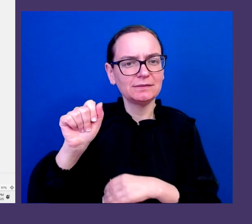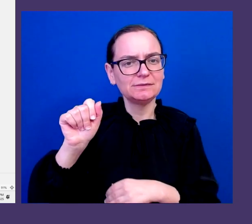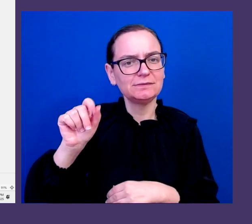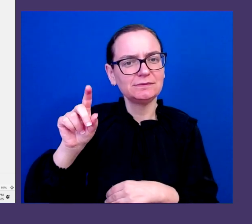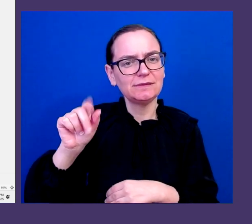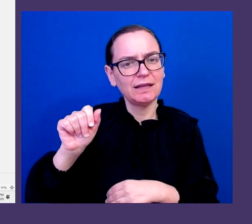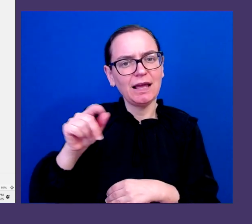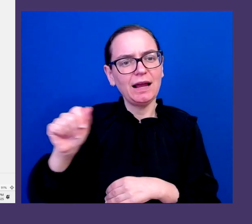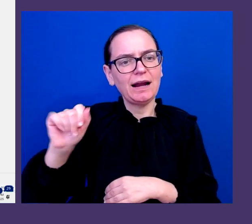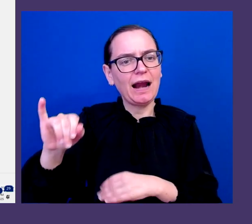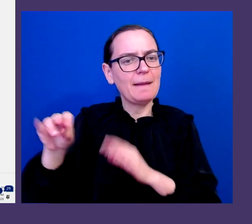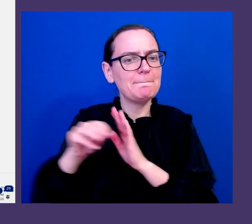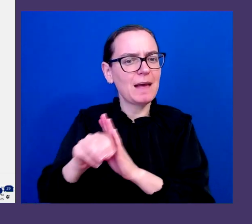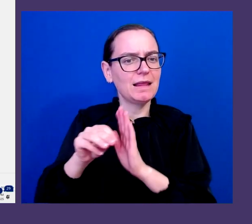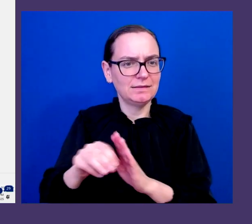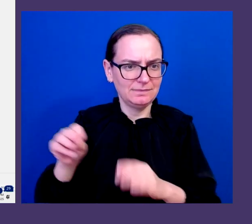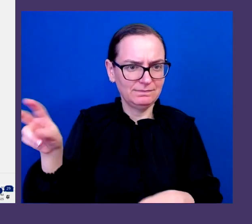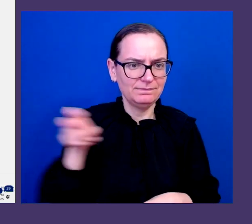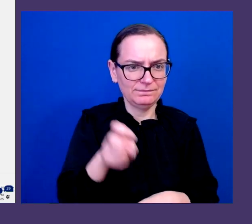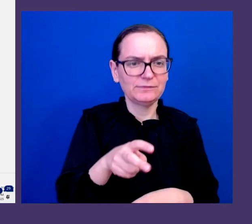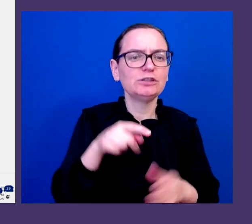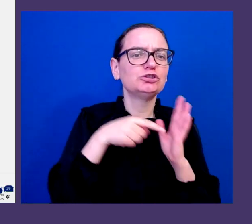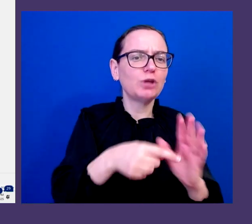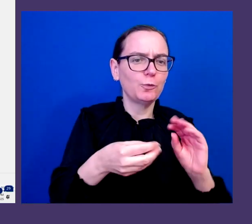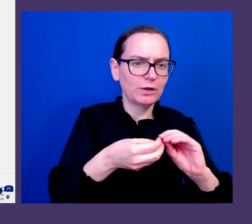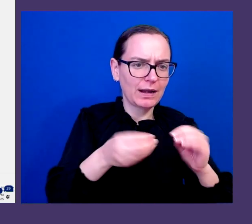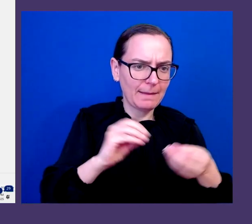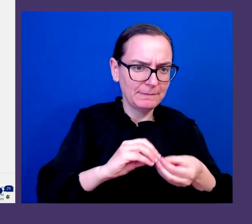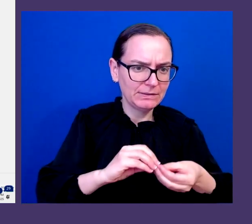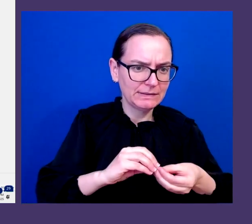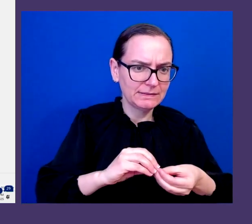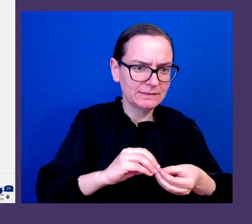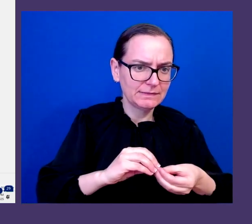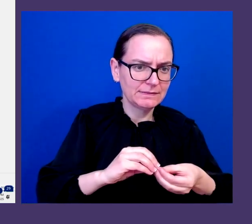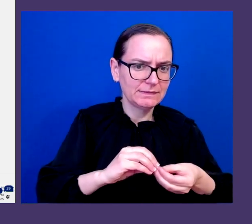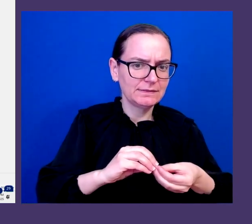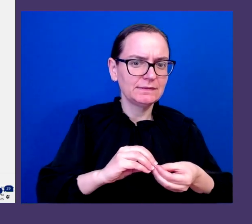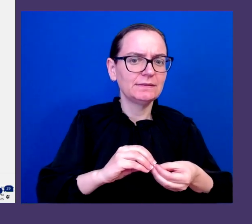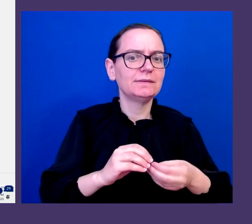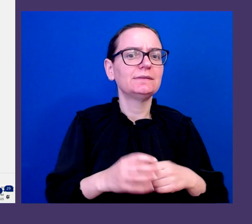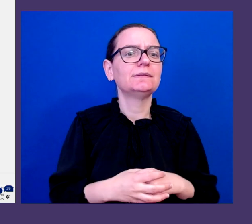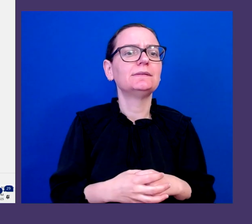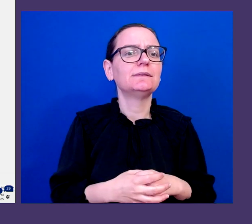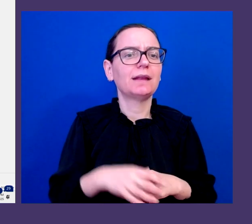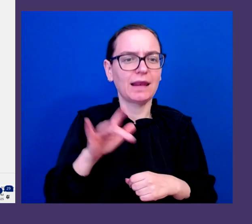The file is selected. More numbers pop Click up. 11.